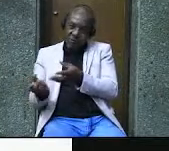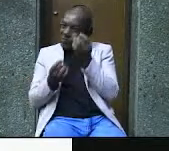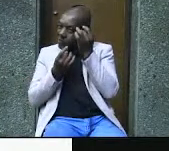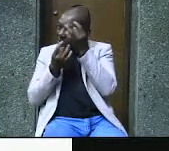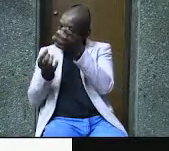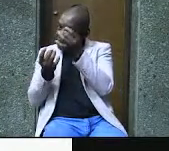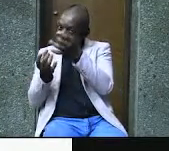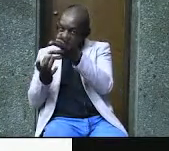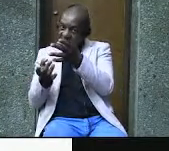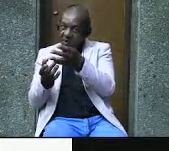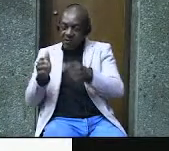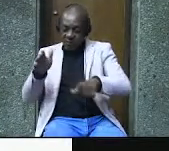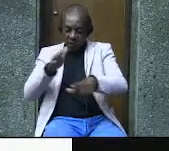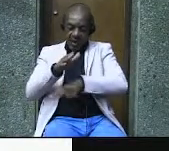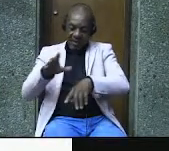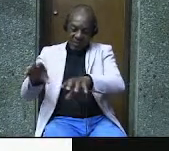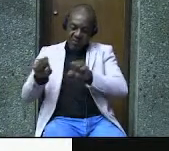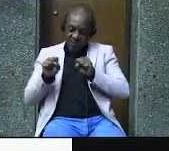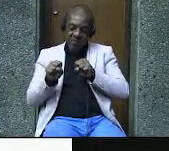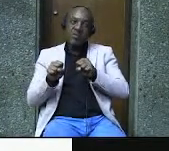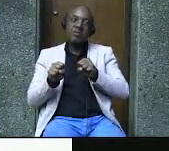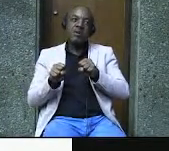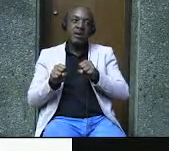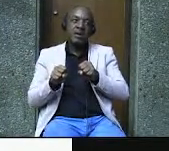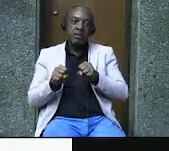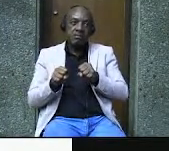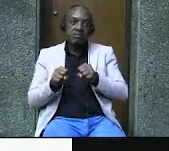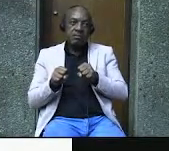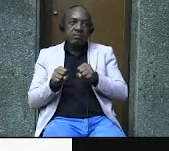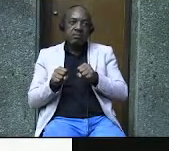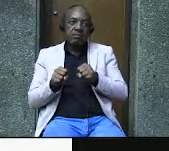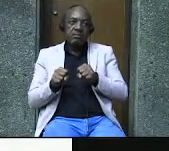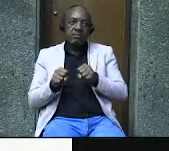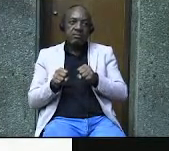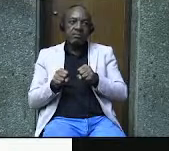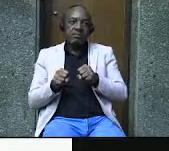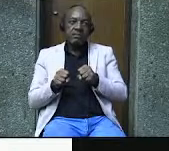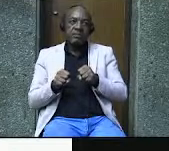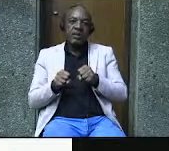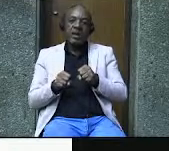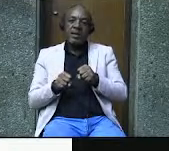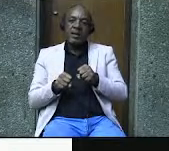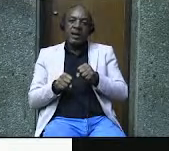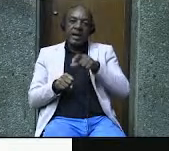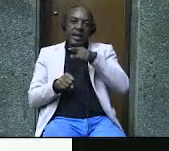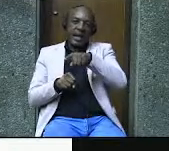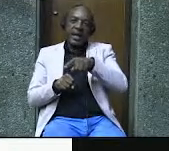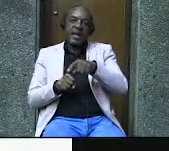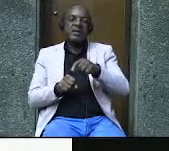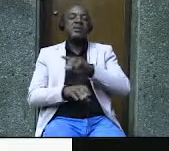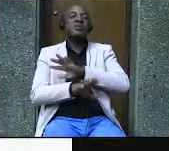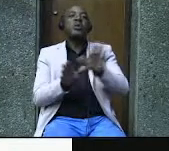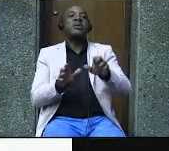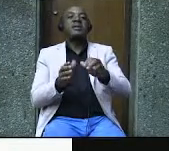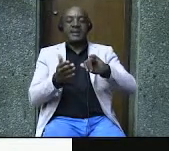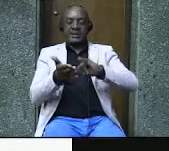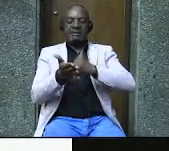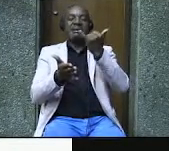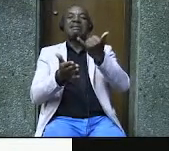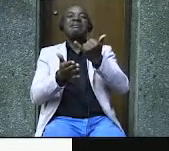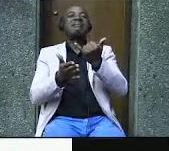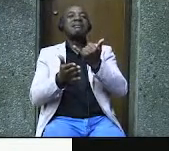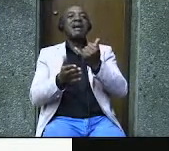to expropriate, notice of intention to expropriate, it is not an invitation